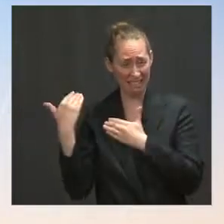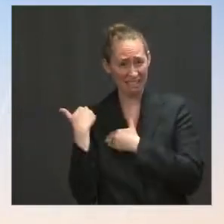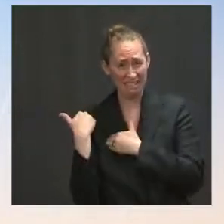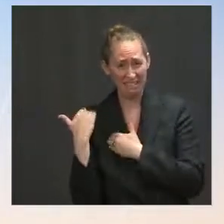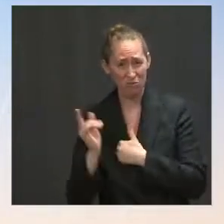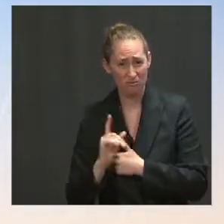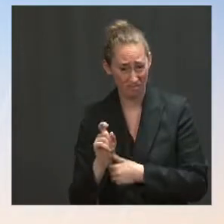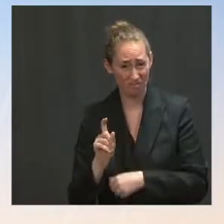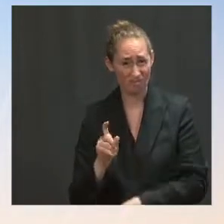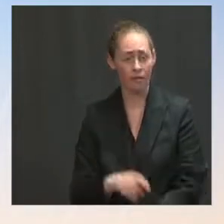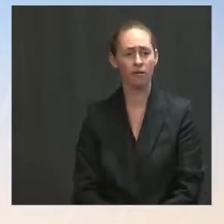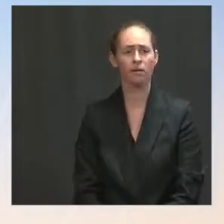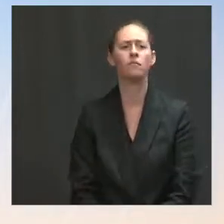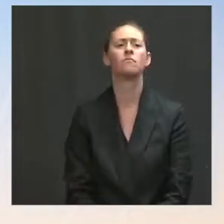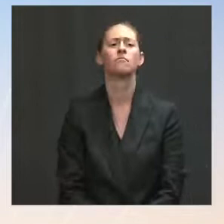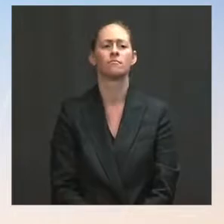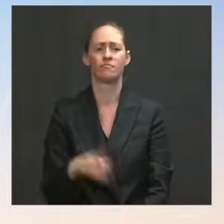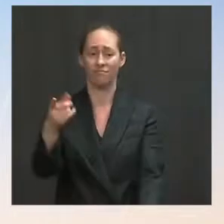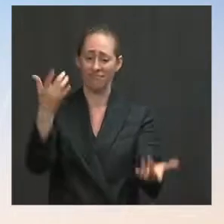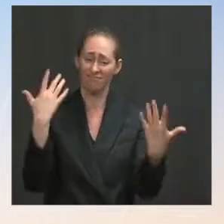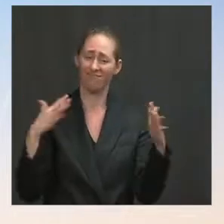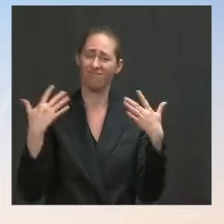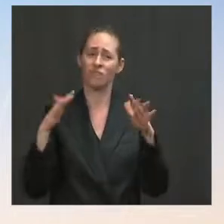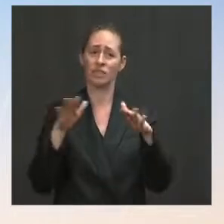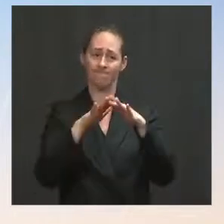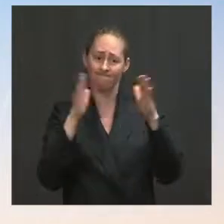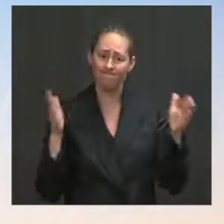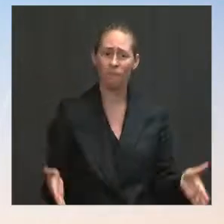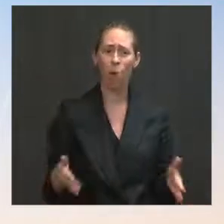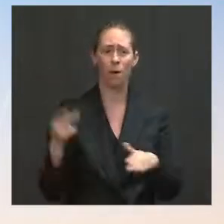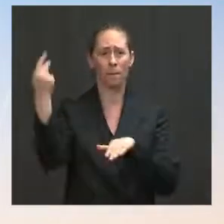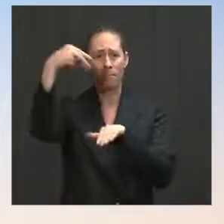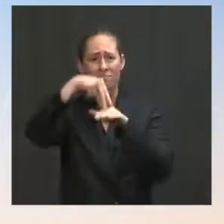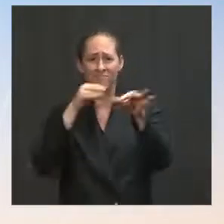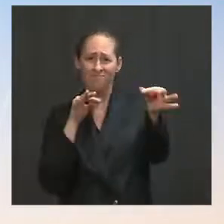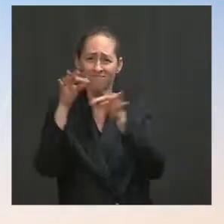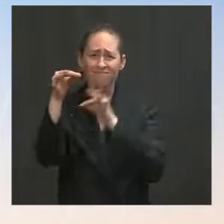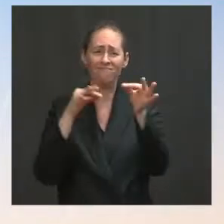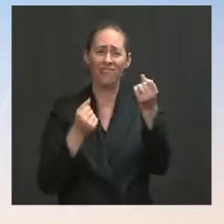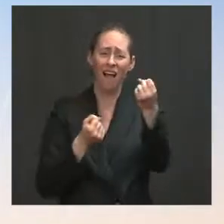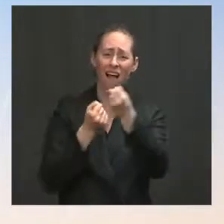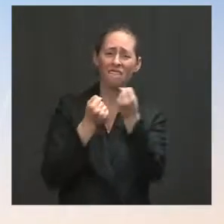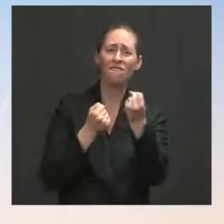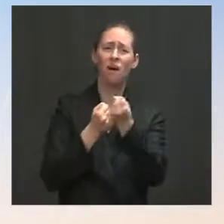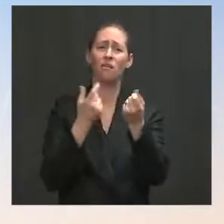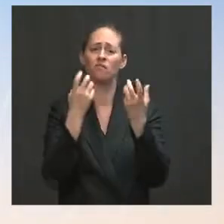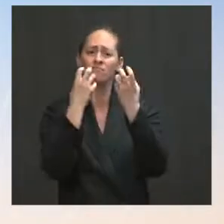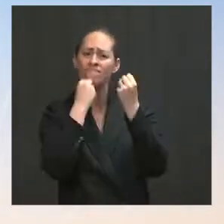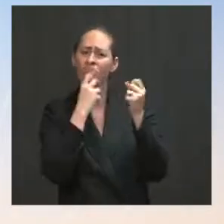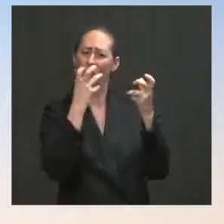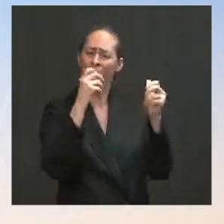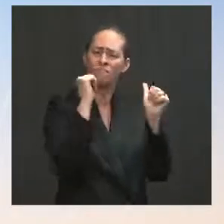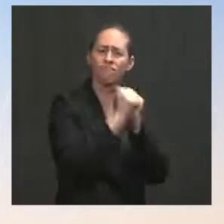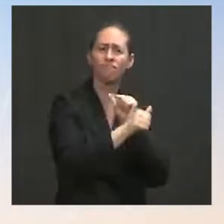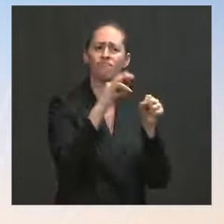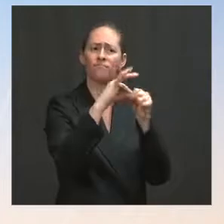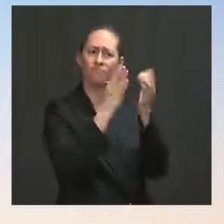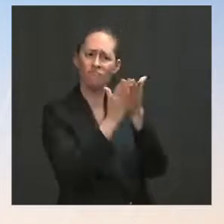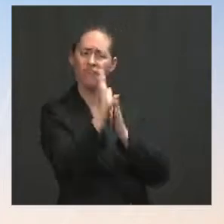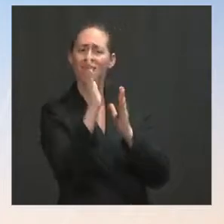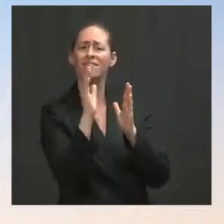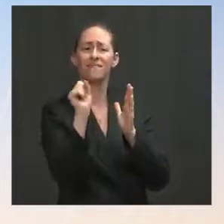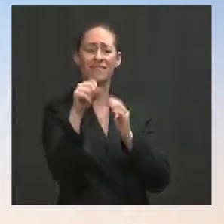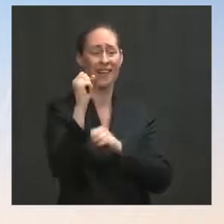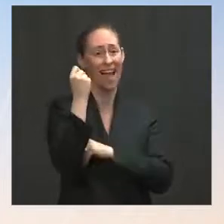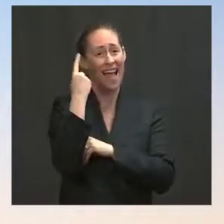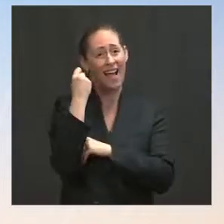to elevate and advocate for the need to move forward on voting rights legislation, of course, but also to use every lever in the